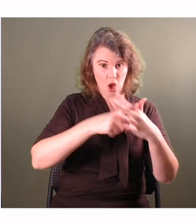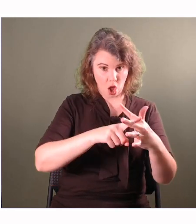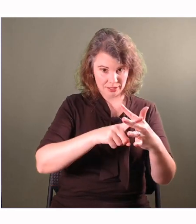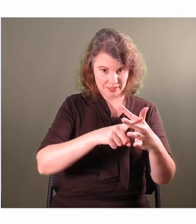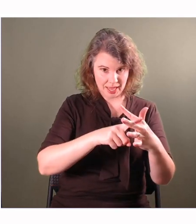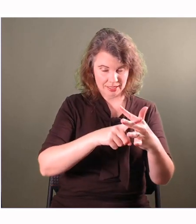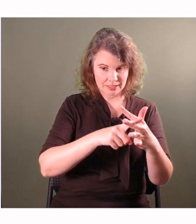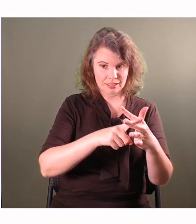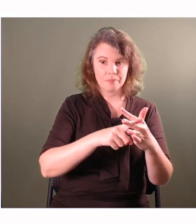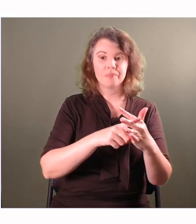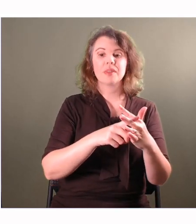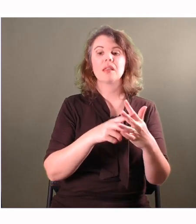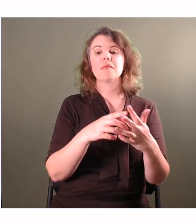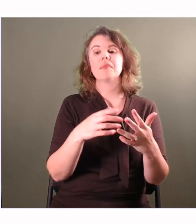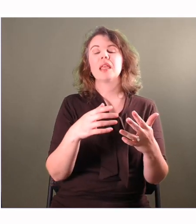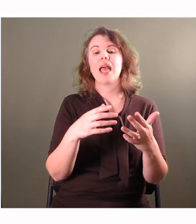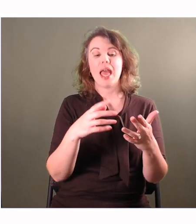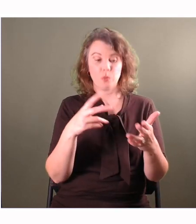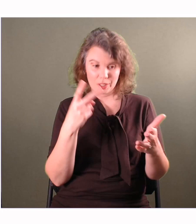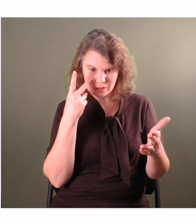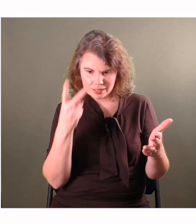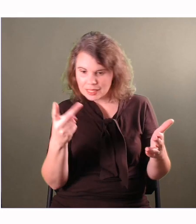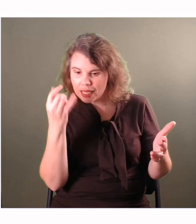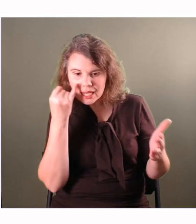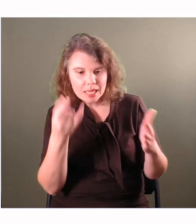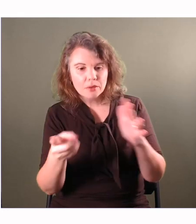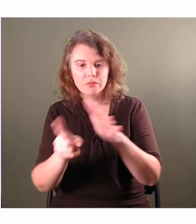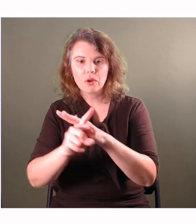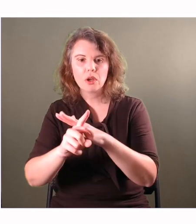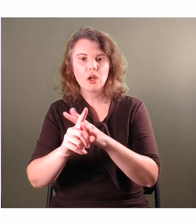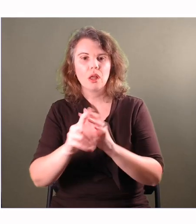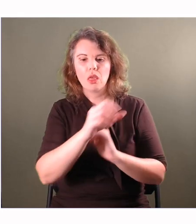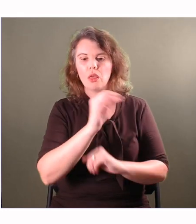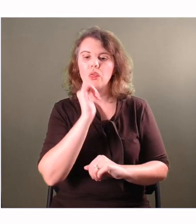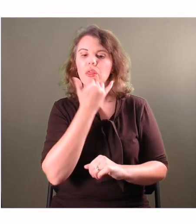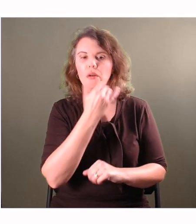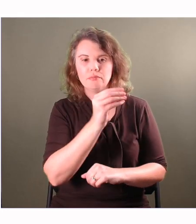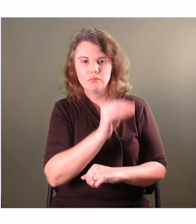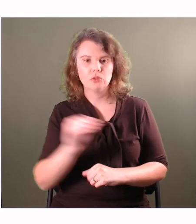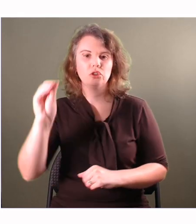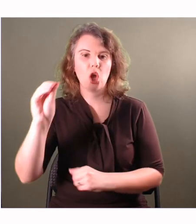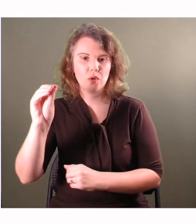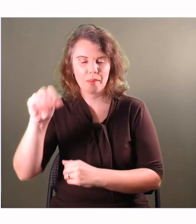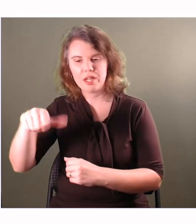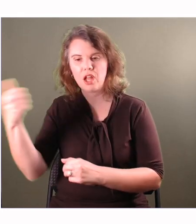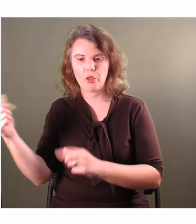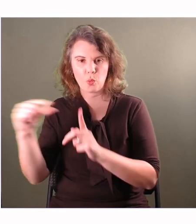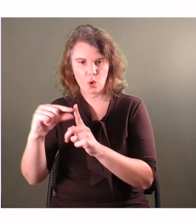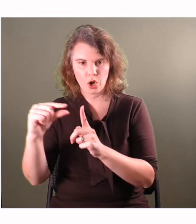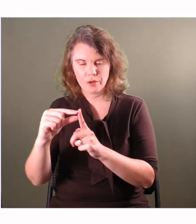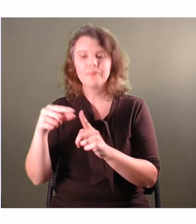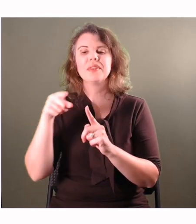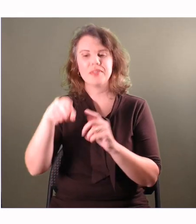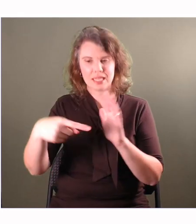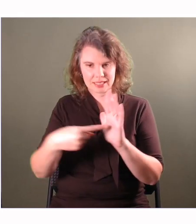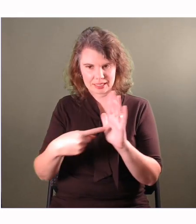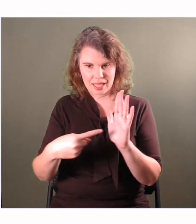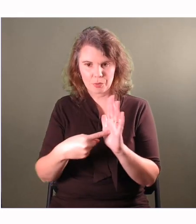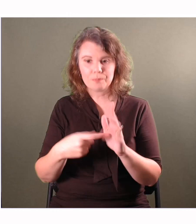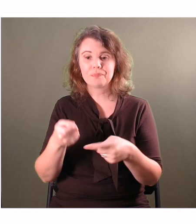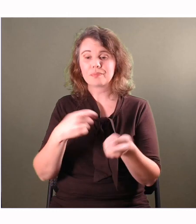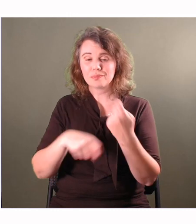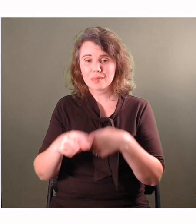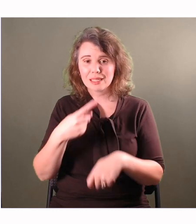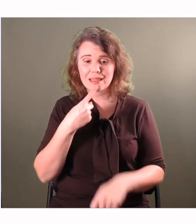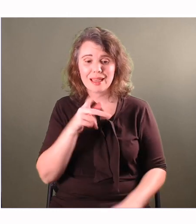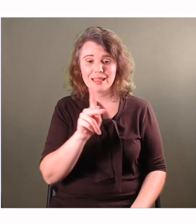onset in this sequence, and we can look to see whether K would then also move to an onset position. In this example here, instead